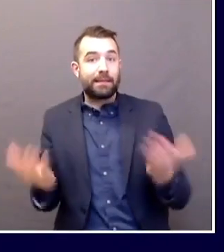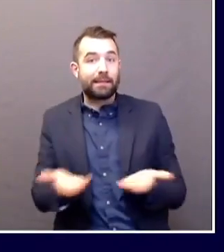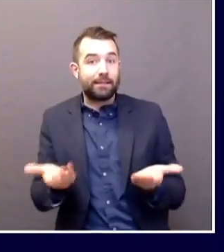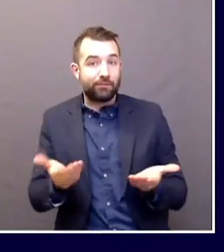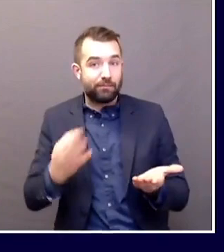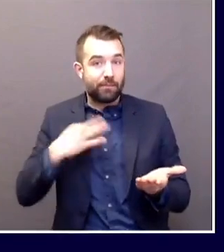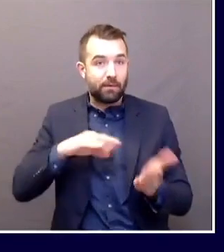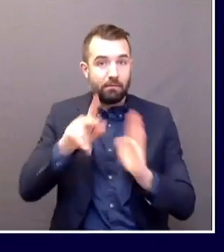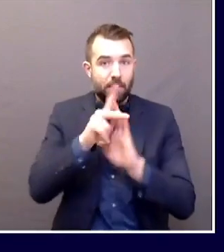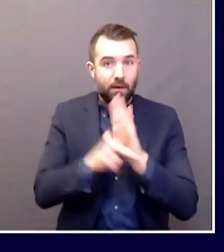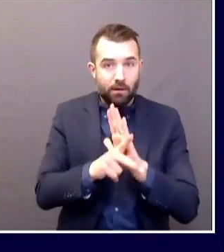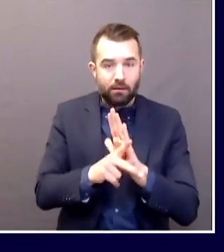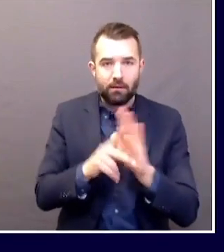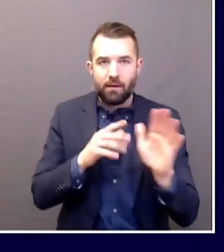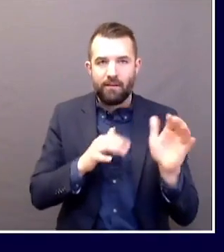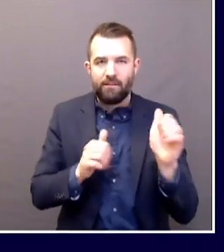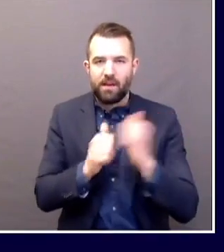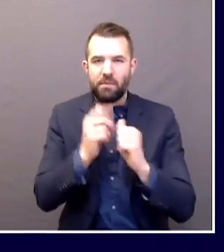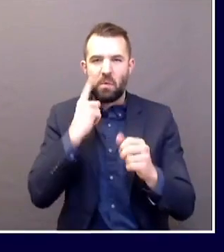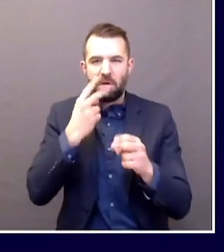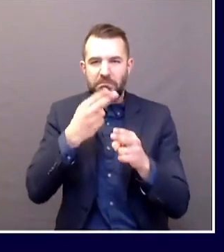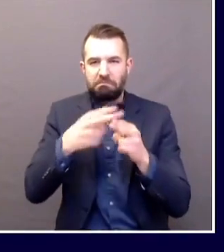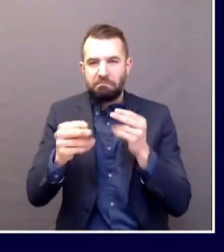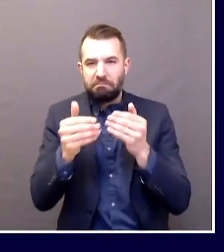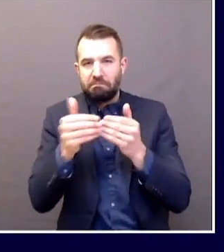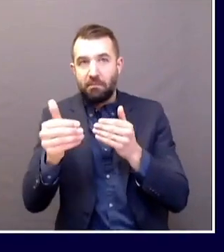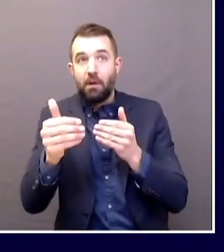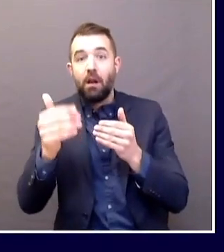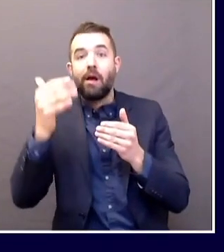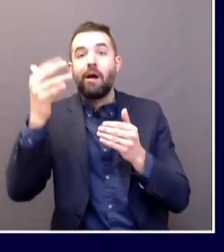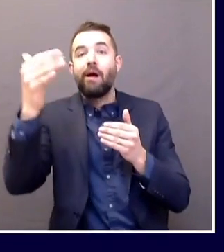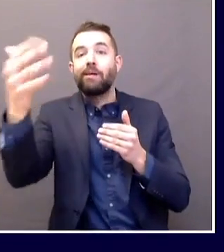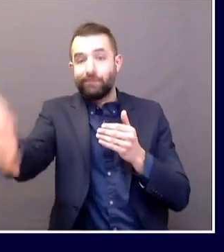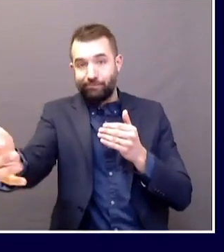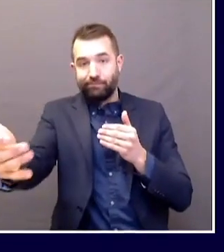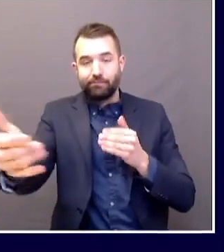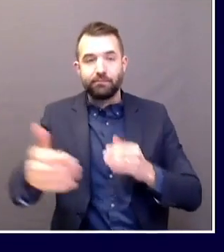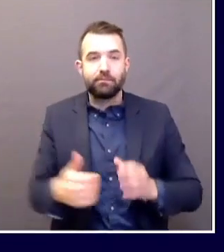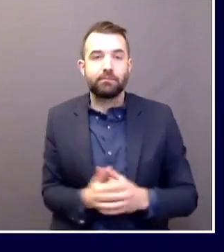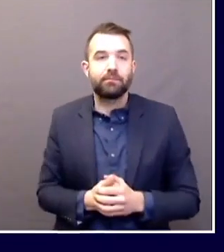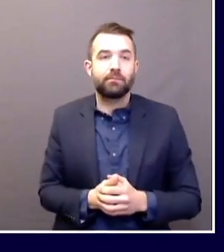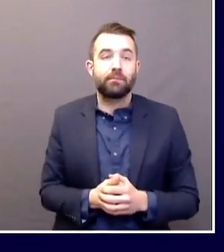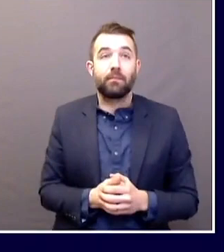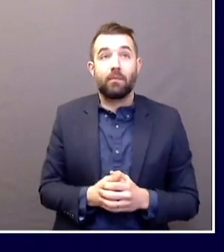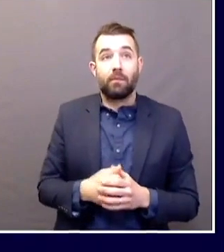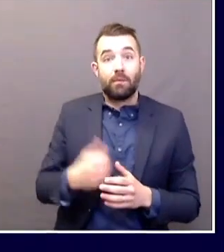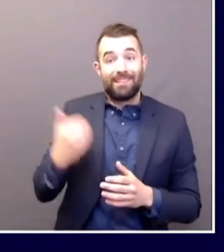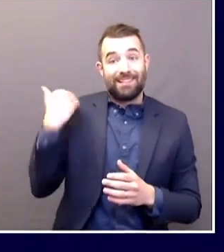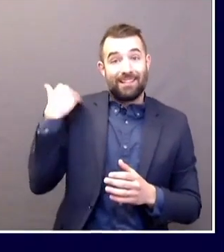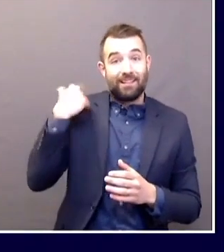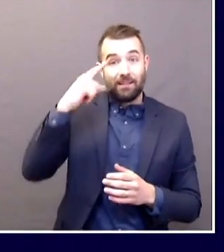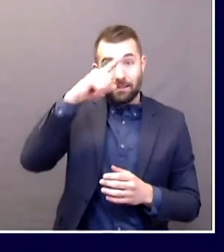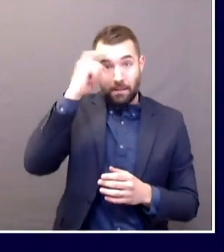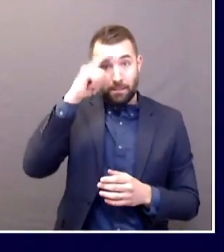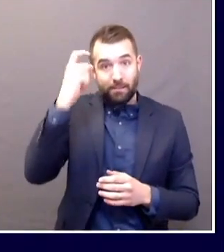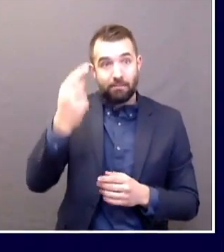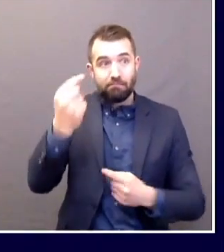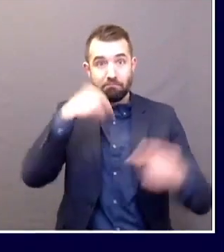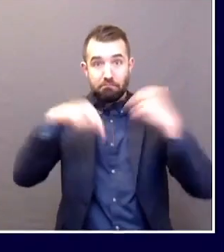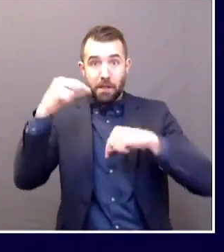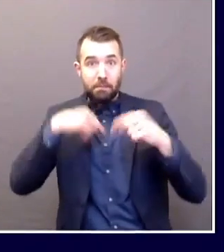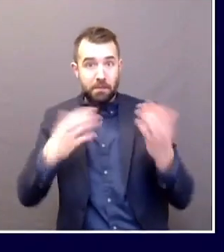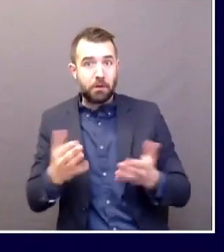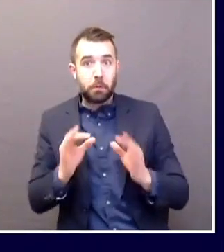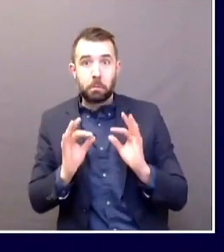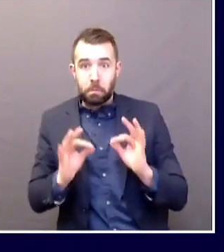term, and it'll reflect changes in the coronavirus pandemic since last summer's tourist season. Currently, everyone who comes into the state of